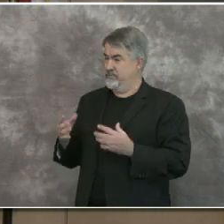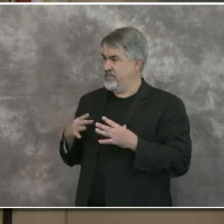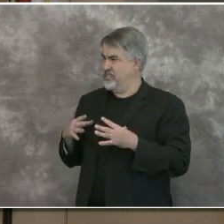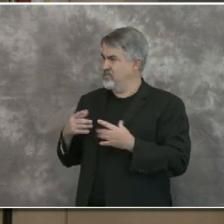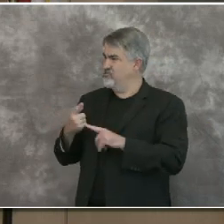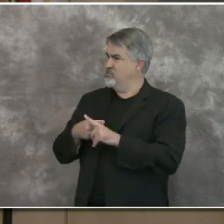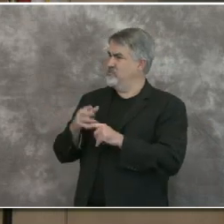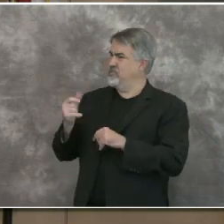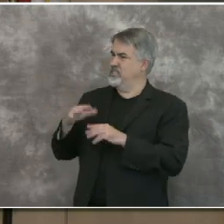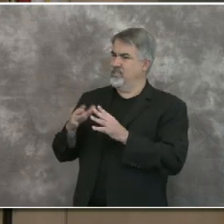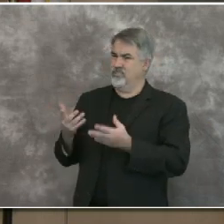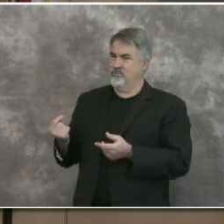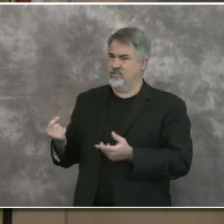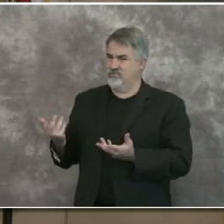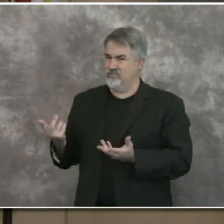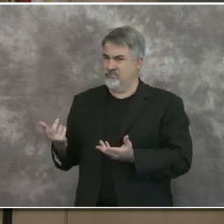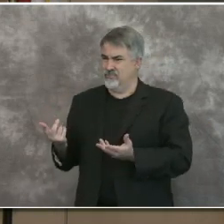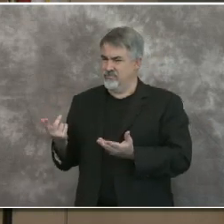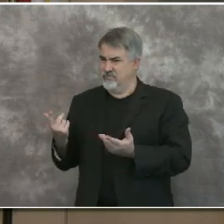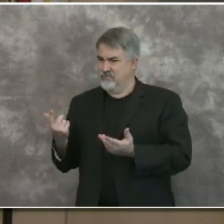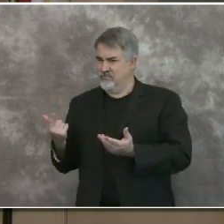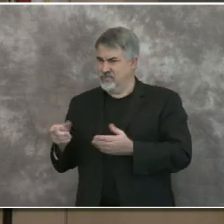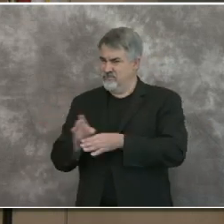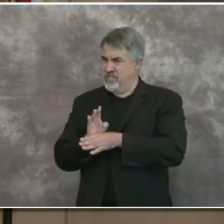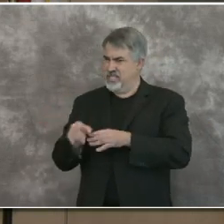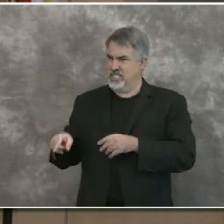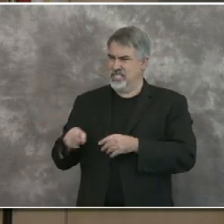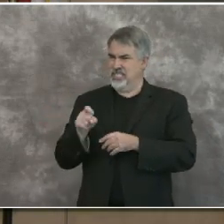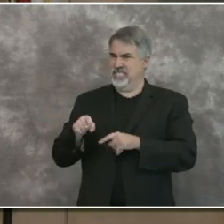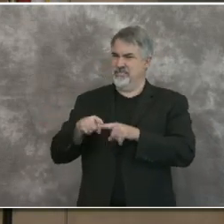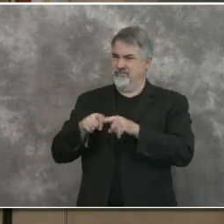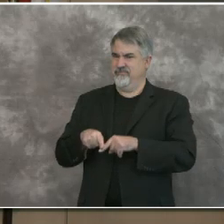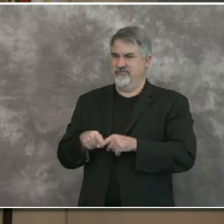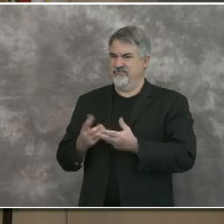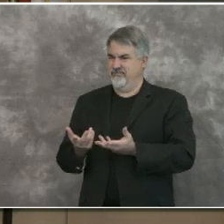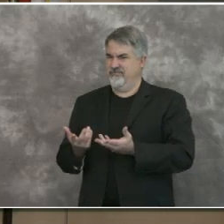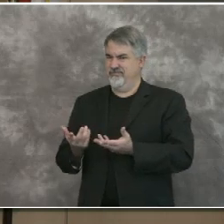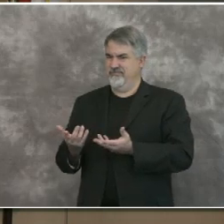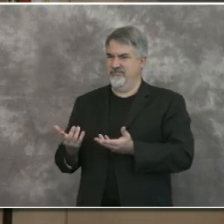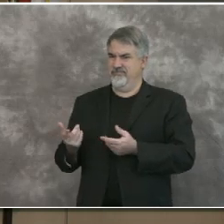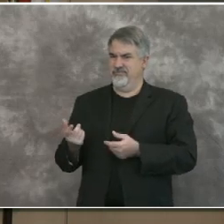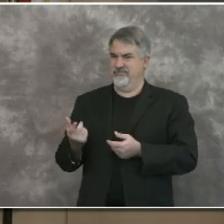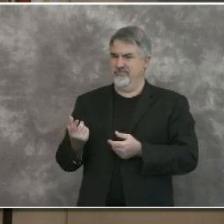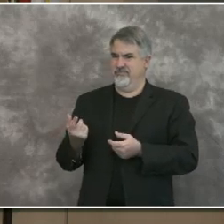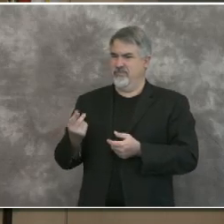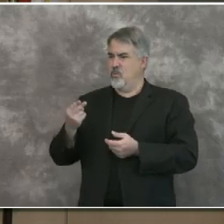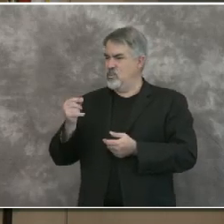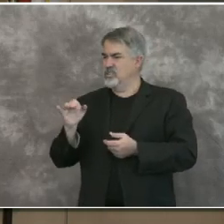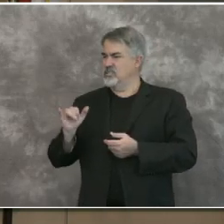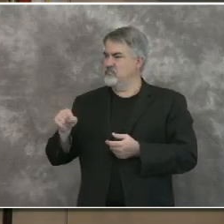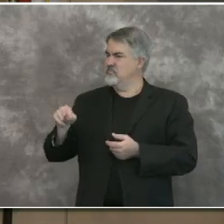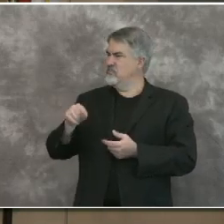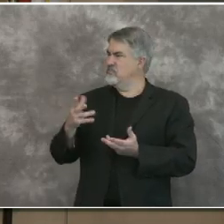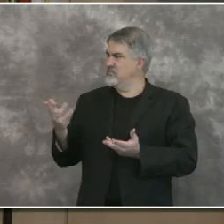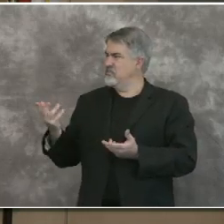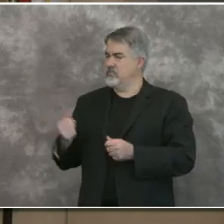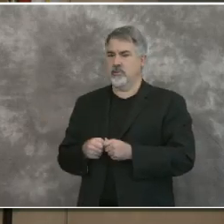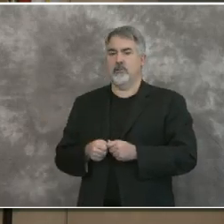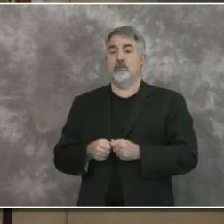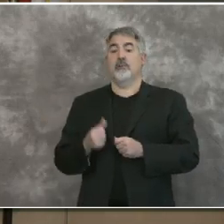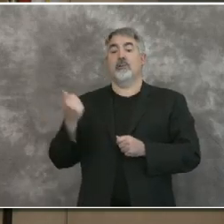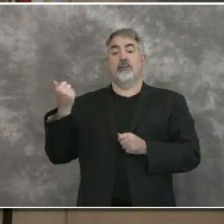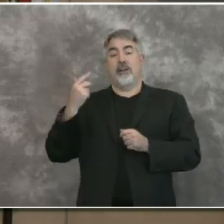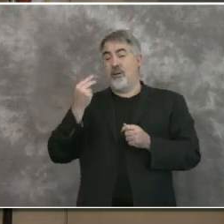rental, all of those types of entities are encapsulated in the same as hotels and hospitality in that sector, which is essentially for